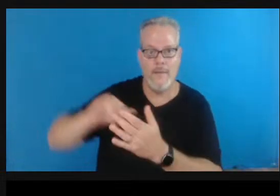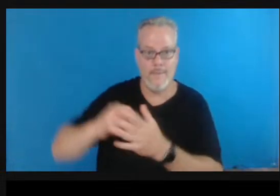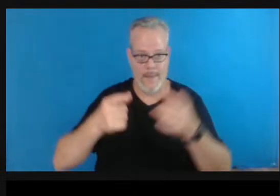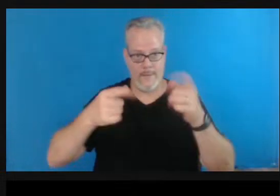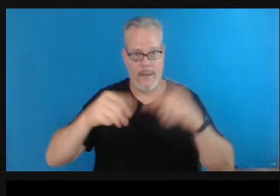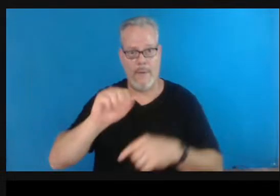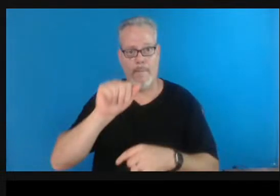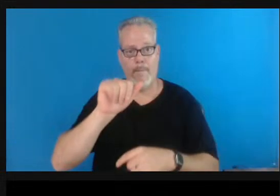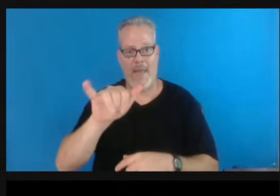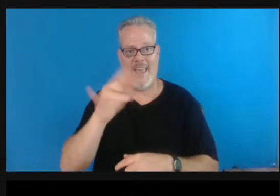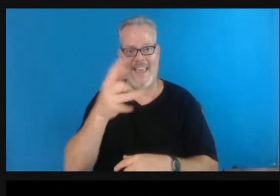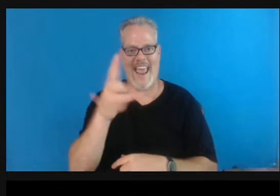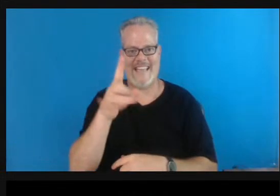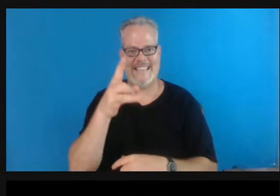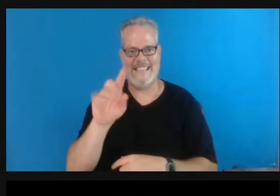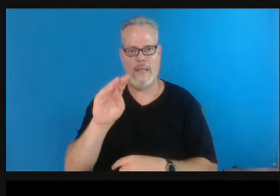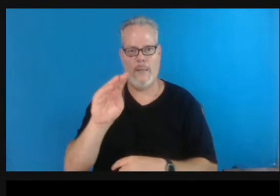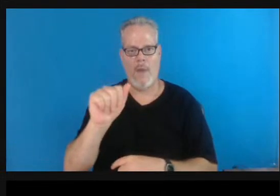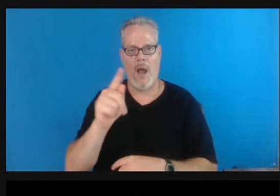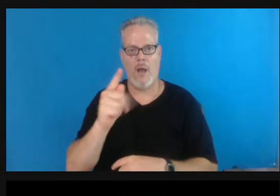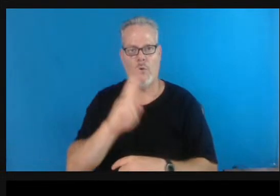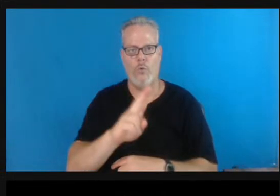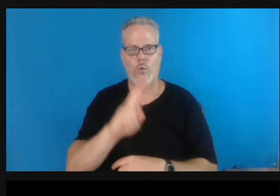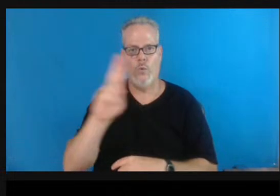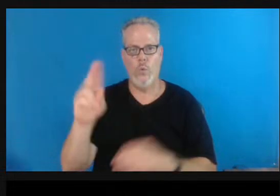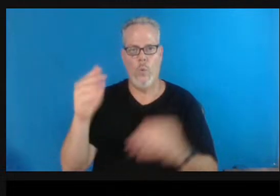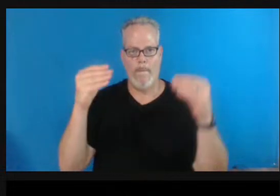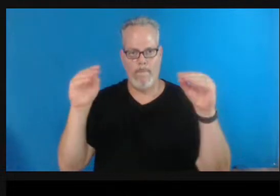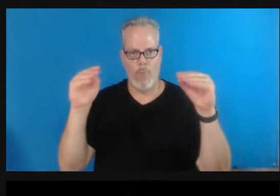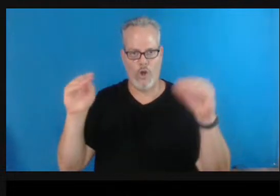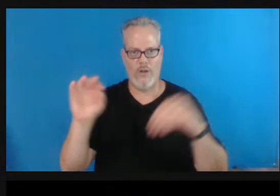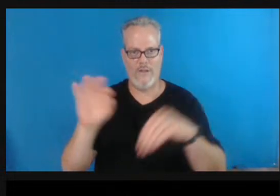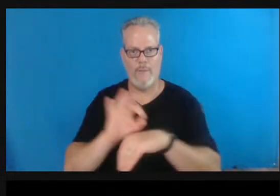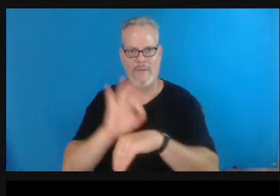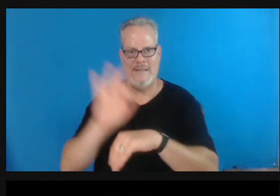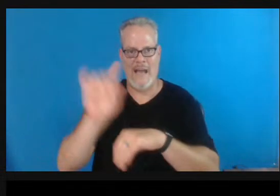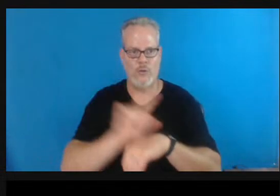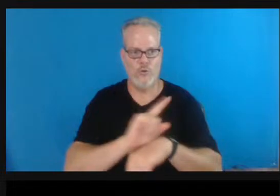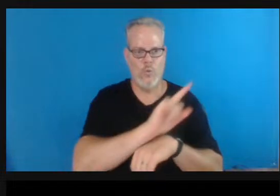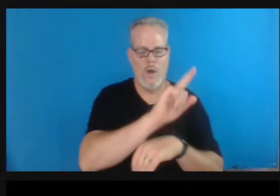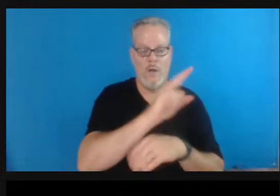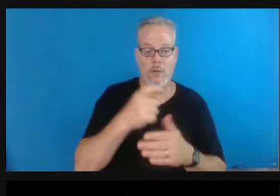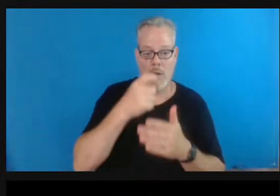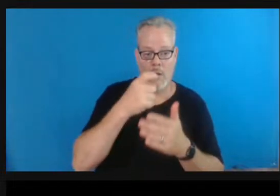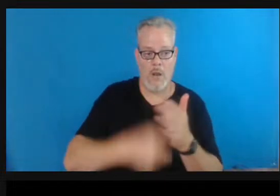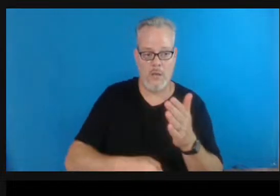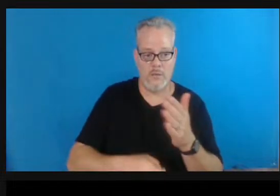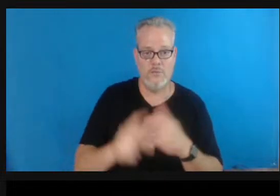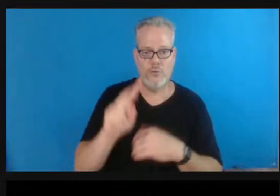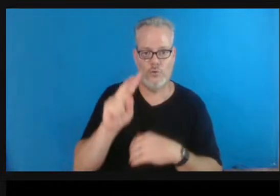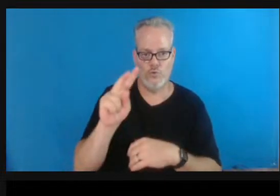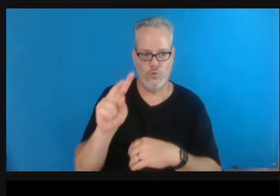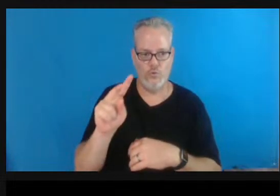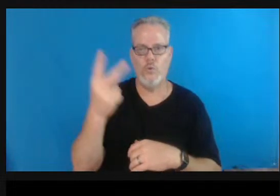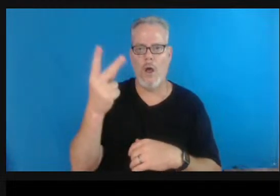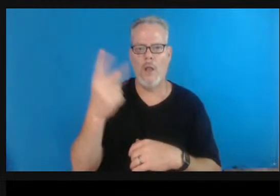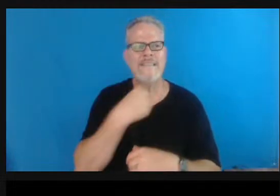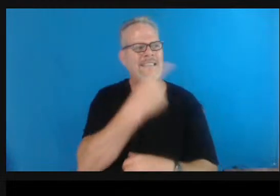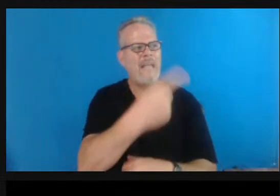Maku's Farmers Market, 9 to 1 p.m. You got to pay the $2. Huh? Tell them what Haka stands